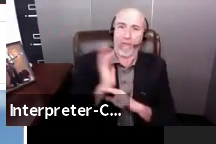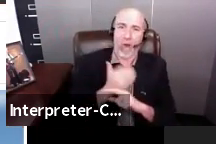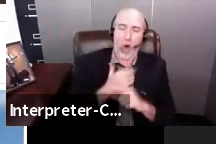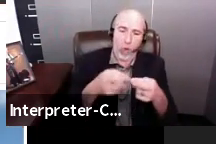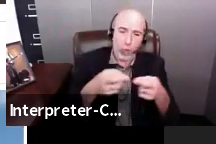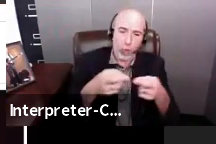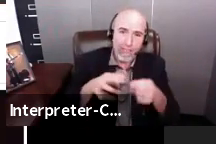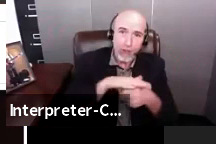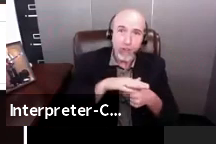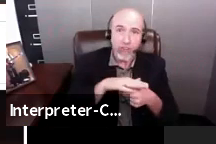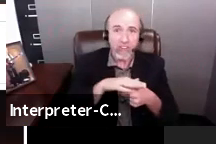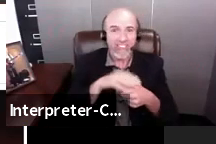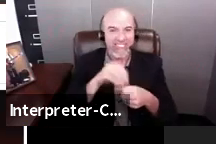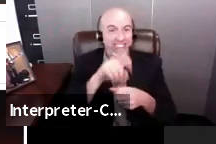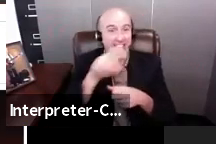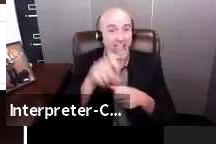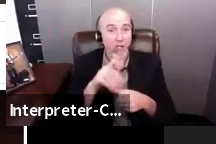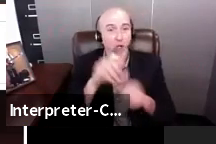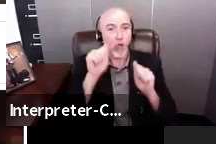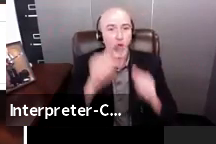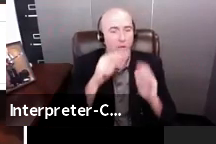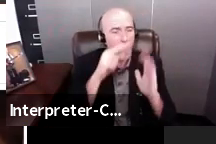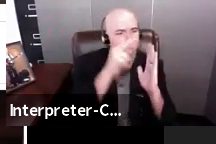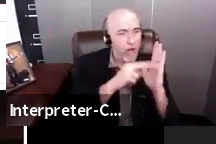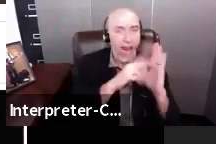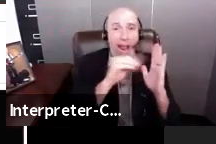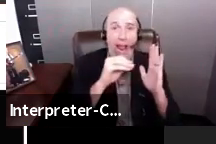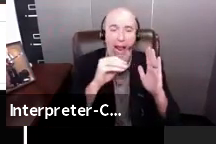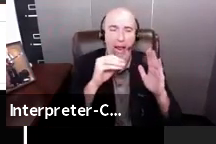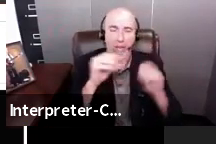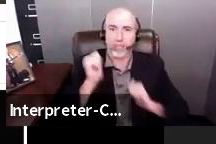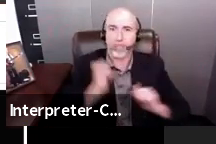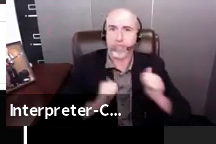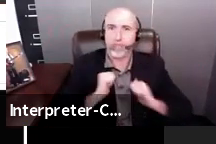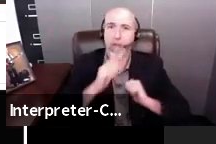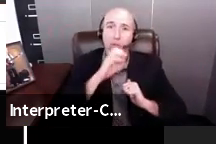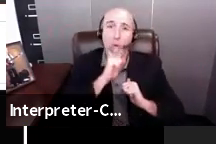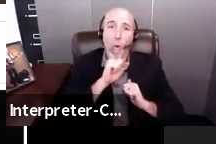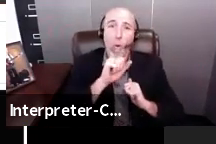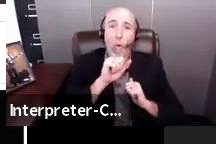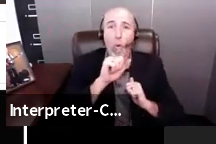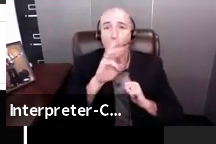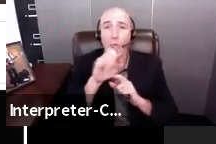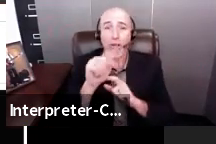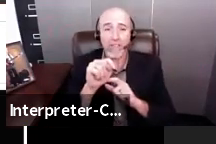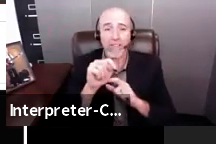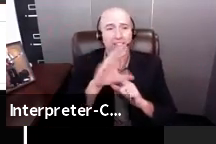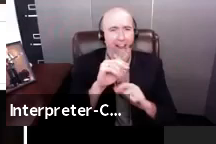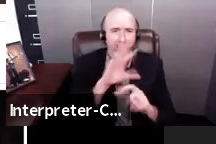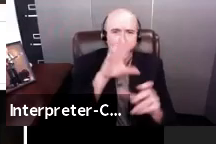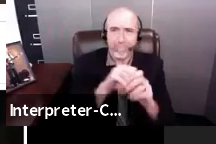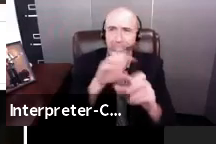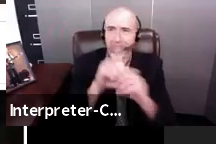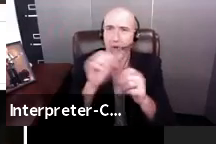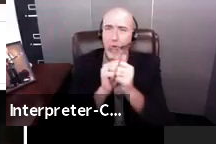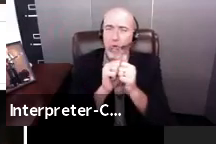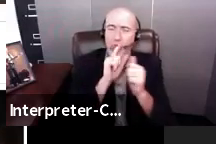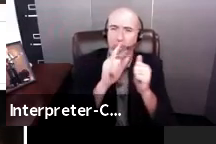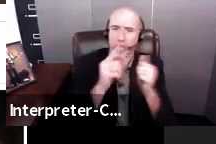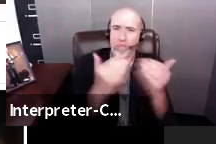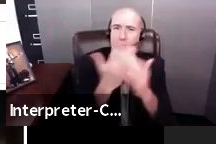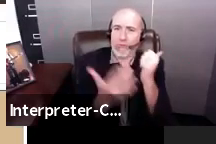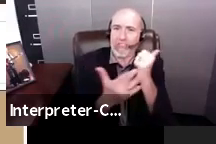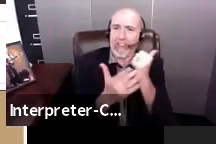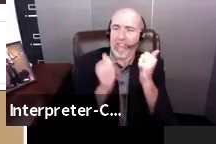Frontier, Texas, where you can relive stories of the Old West and meet some of the greatest characters through unique holographic